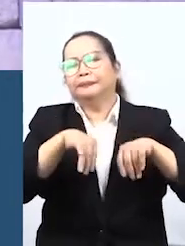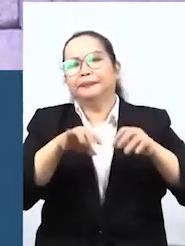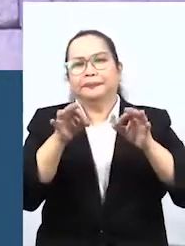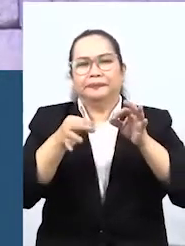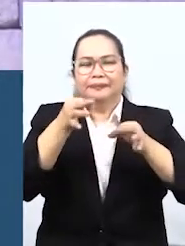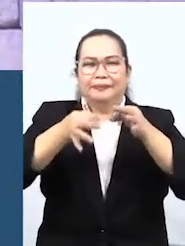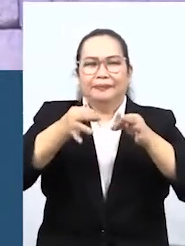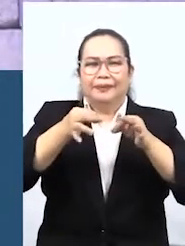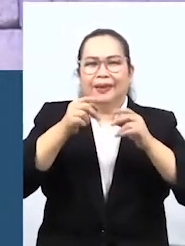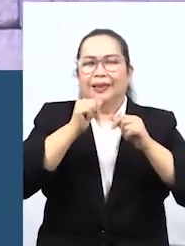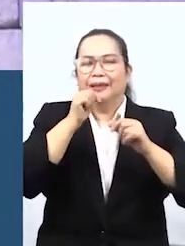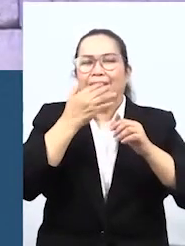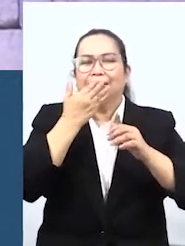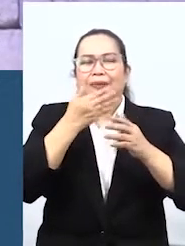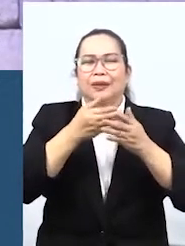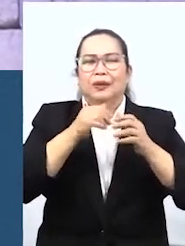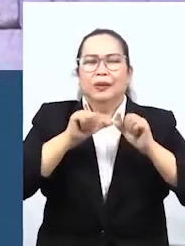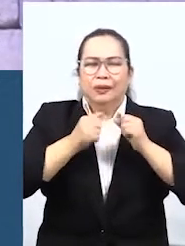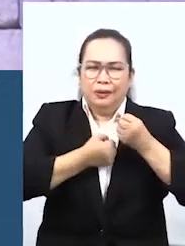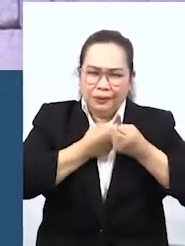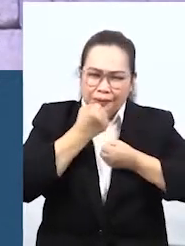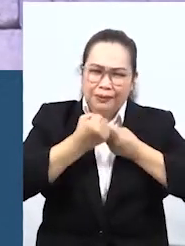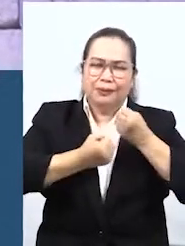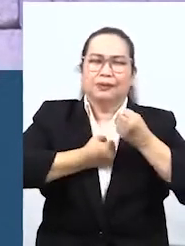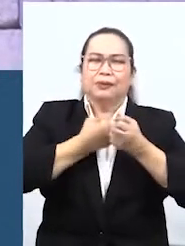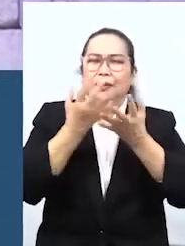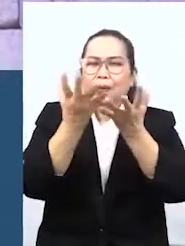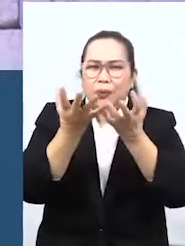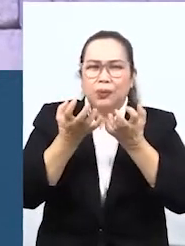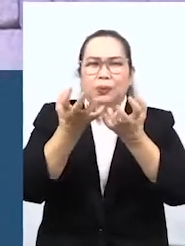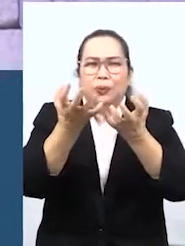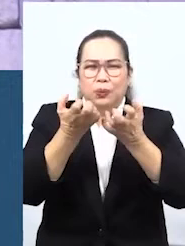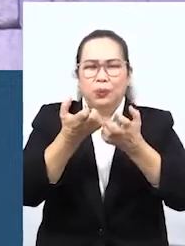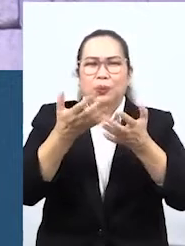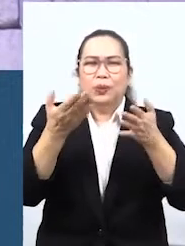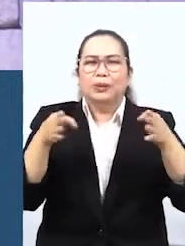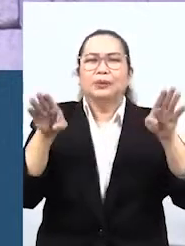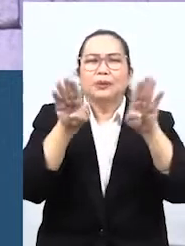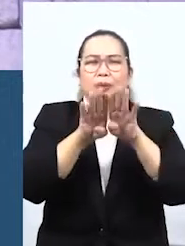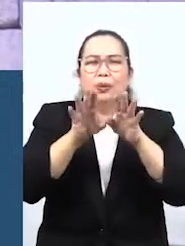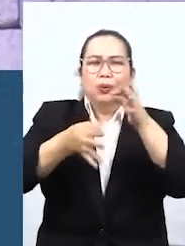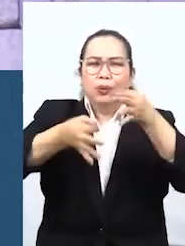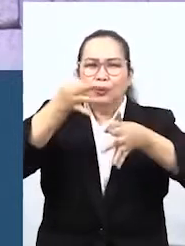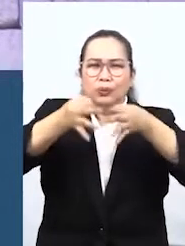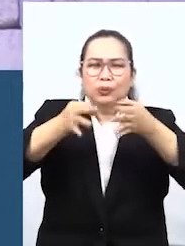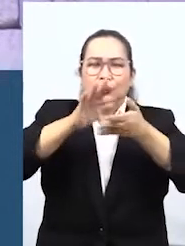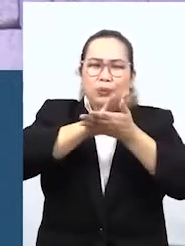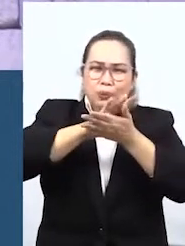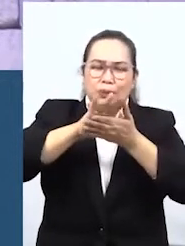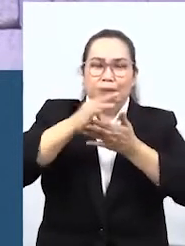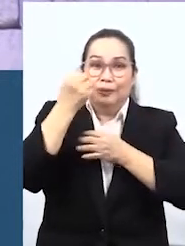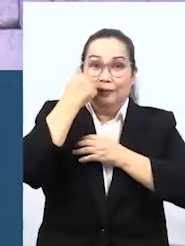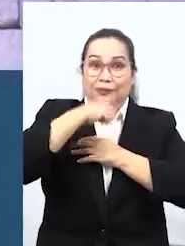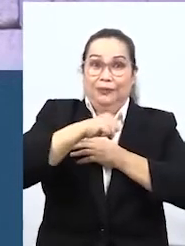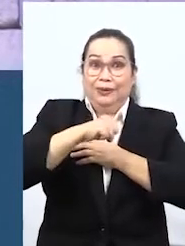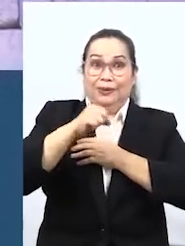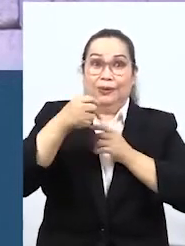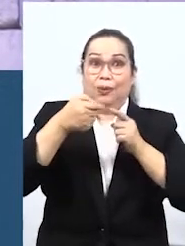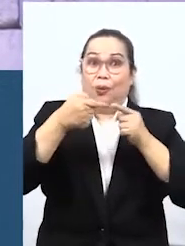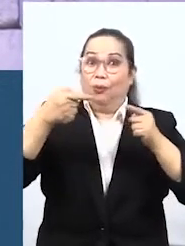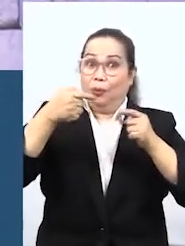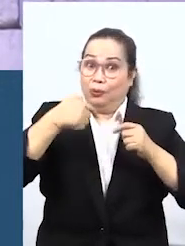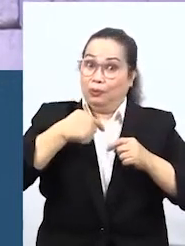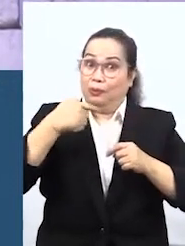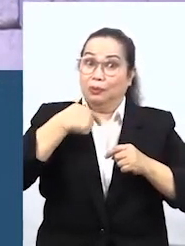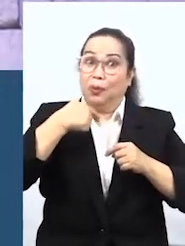her her her agony and her her longing for a closure for a violation committed against